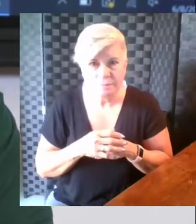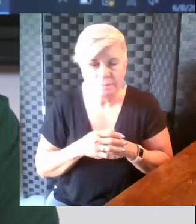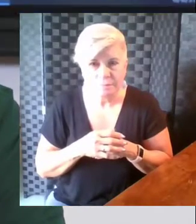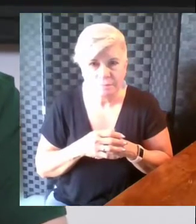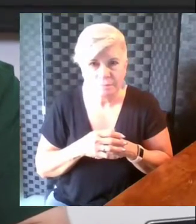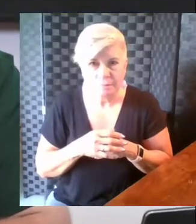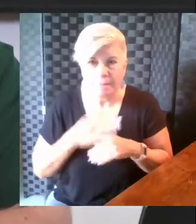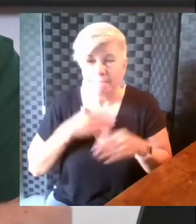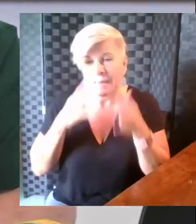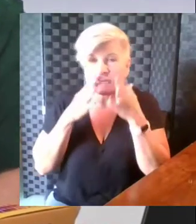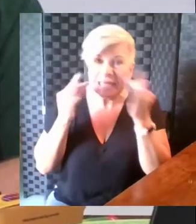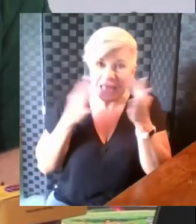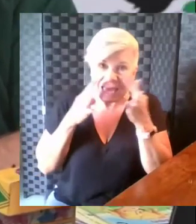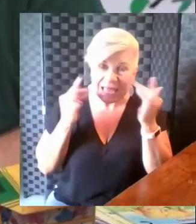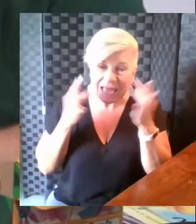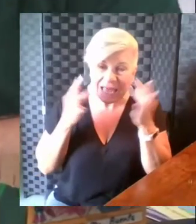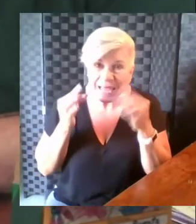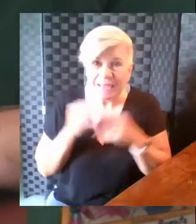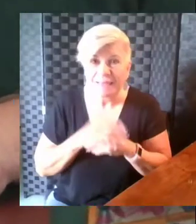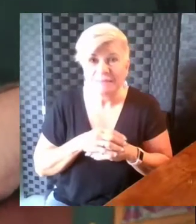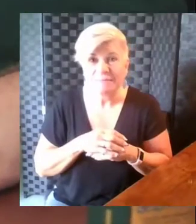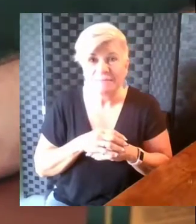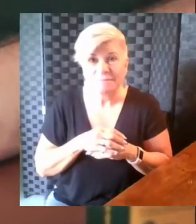And my cat.